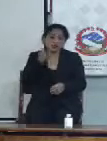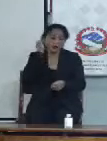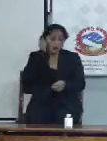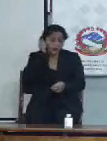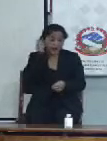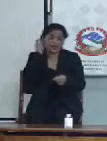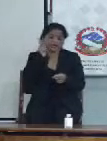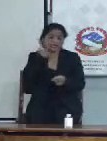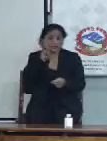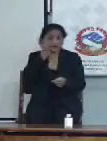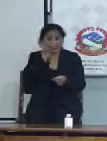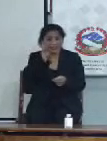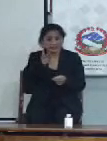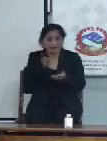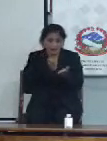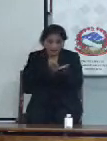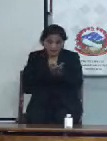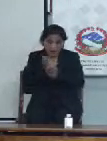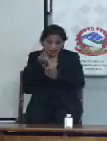aspect?